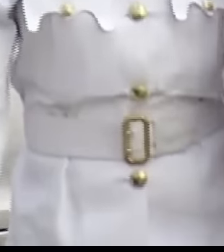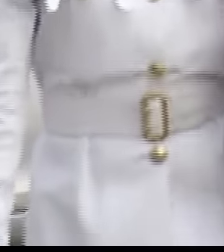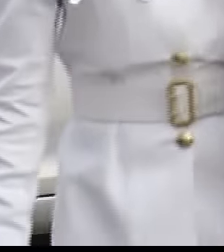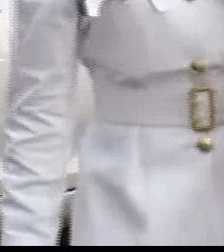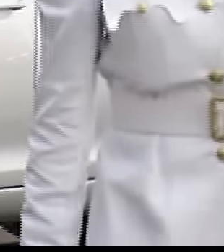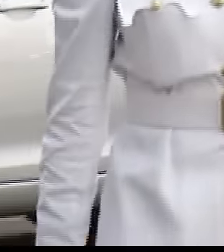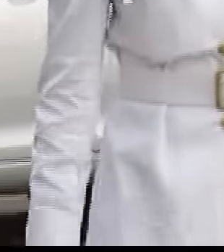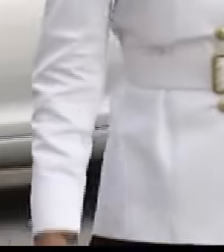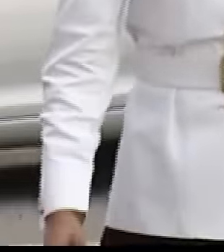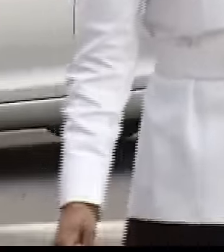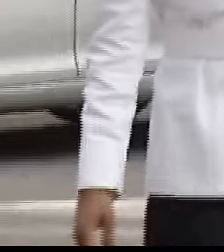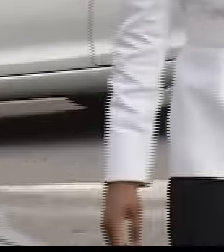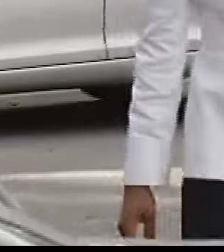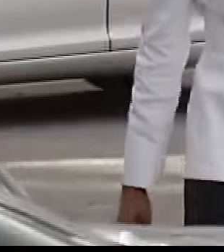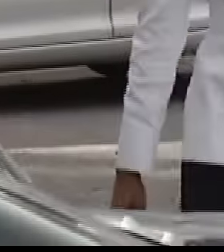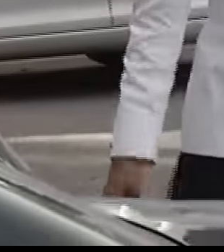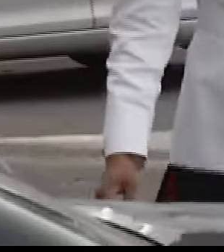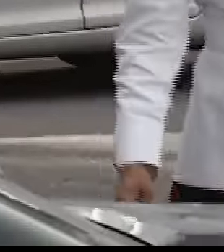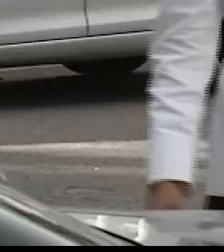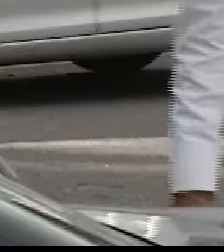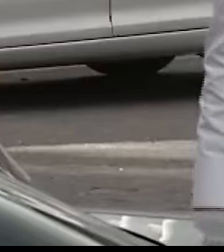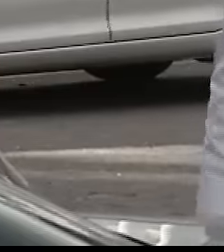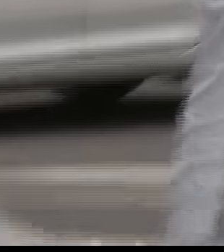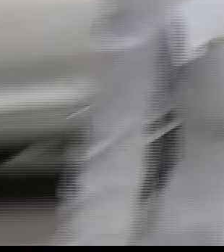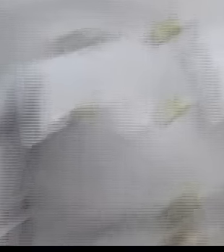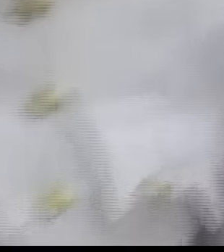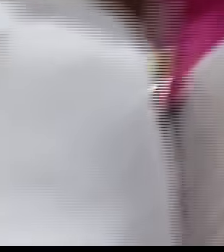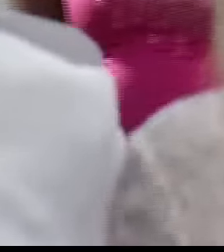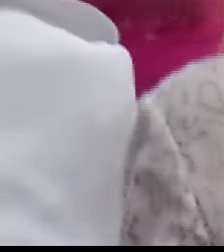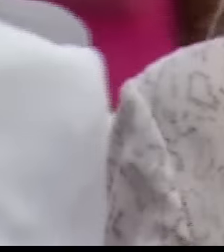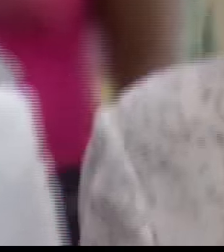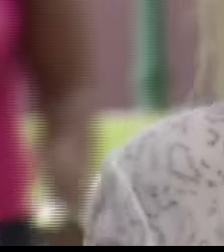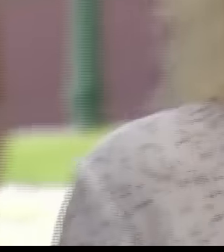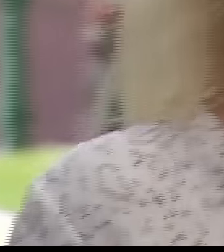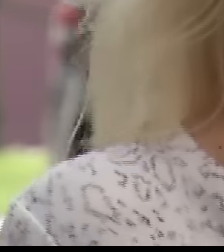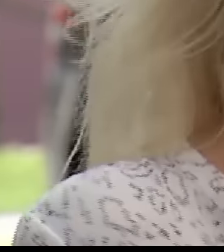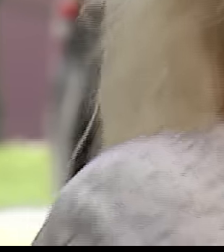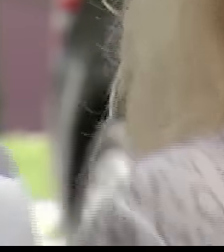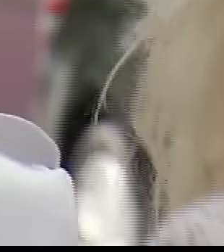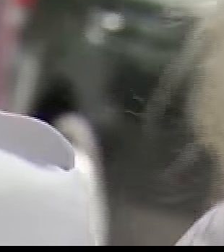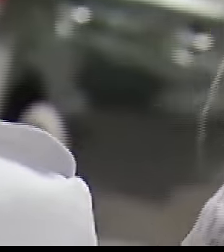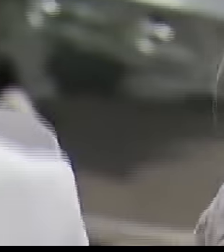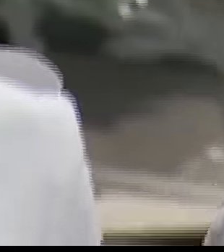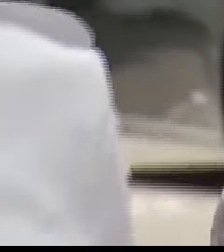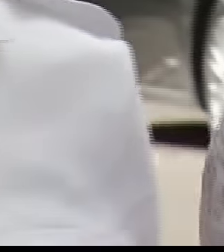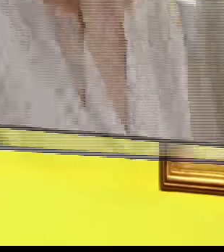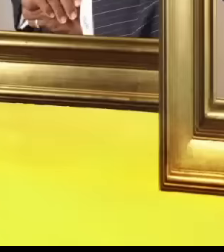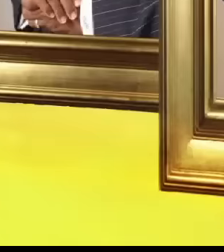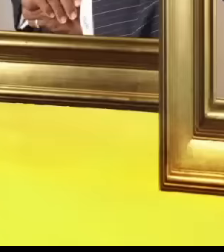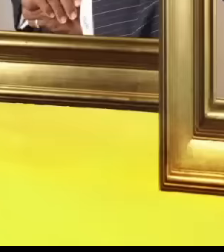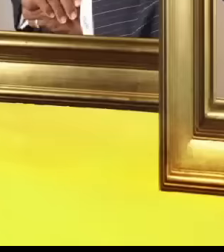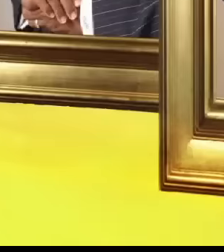Sentence, convicted murderer Donna Vasili finding out just how much time she will spend behind bars.